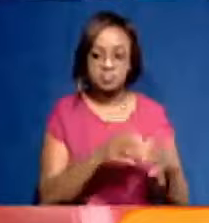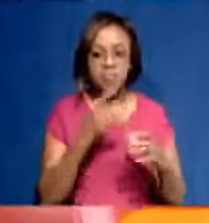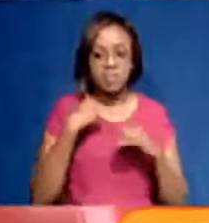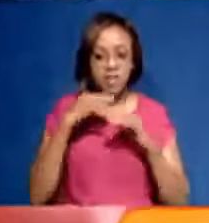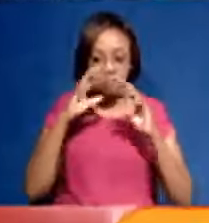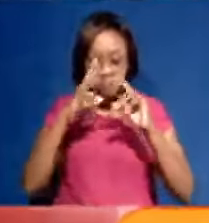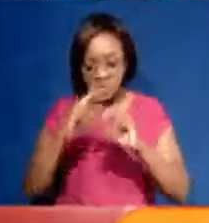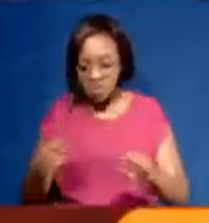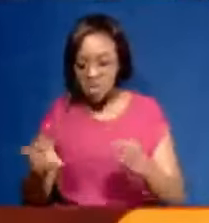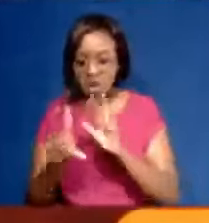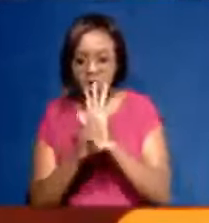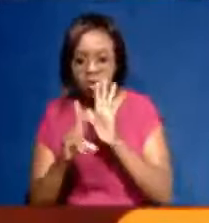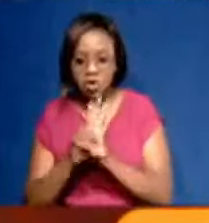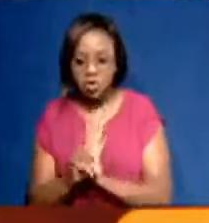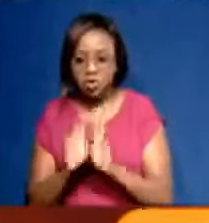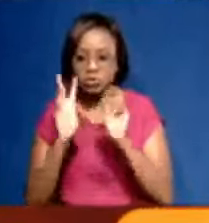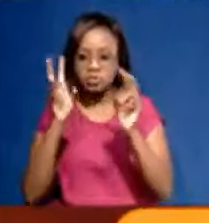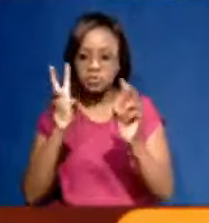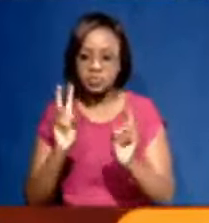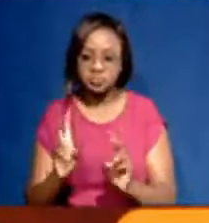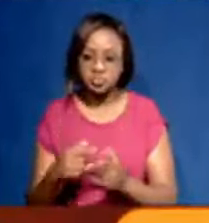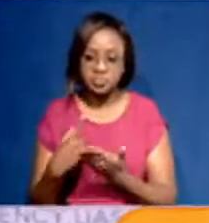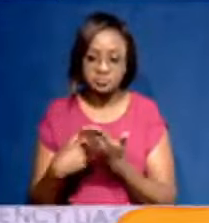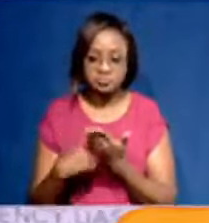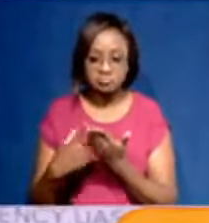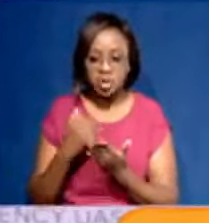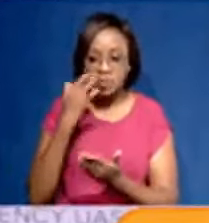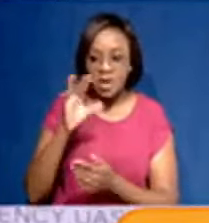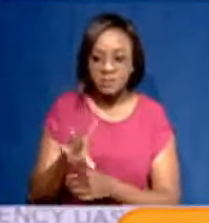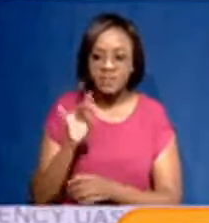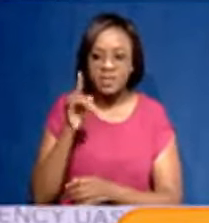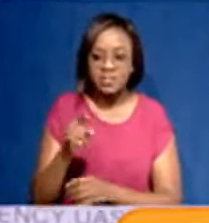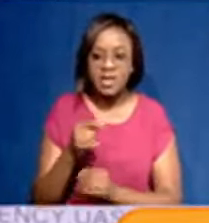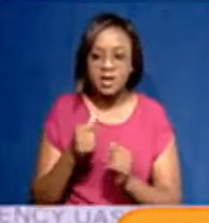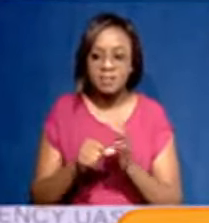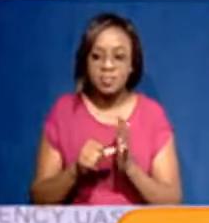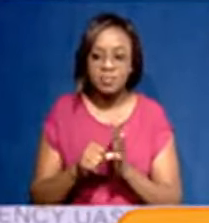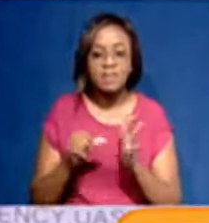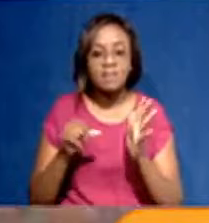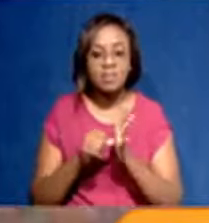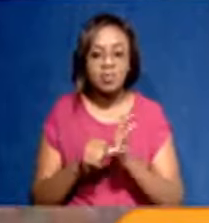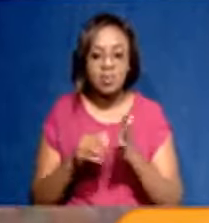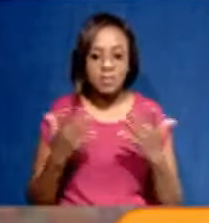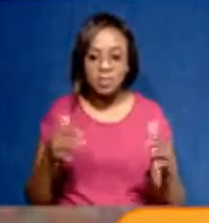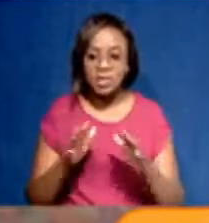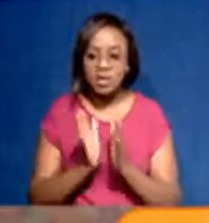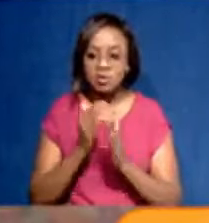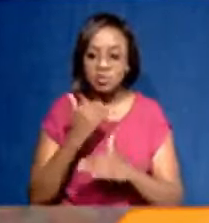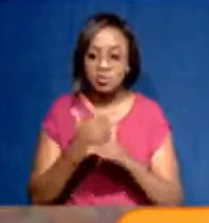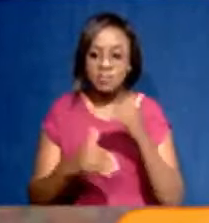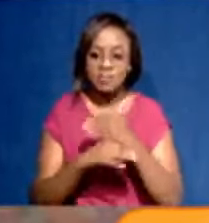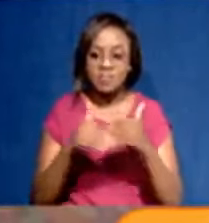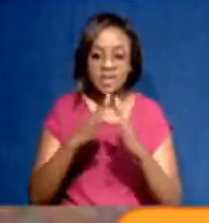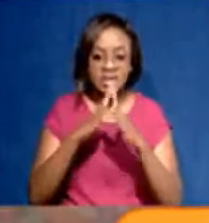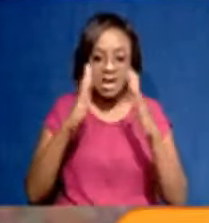huku ikibainika kuwa kuna masuala ibuka. The problem is building houses on public land